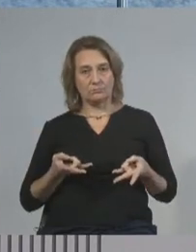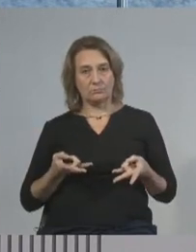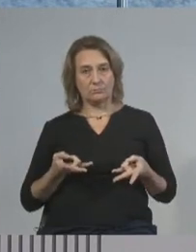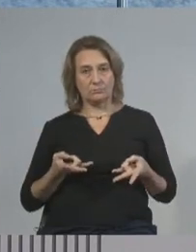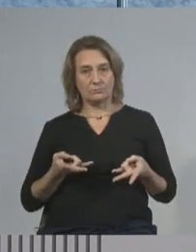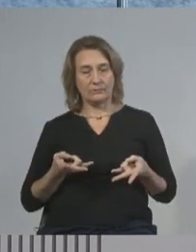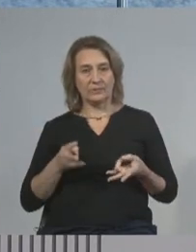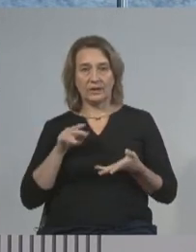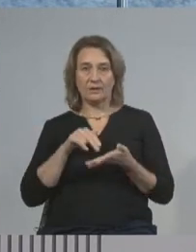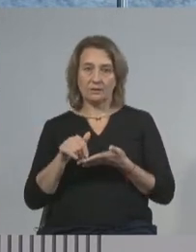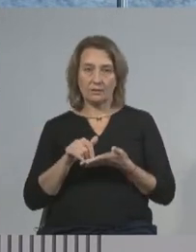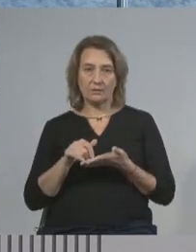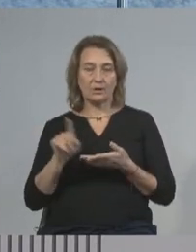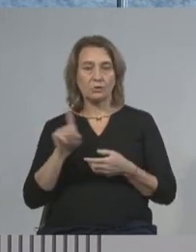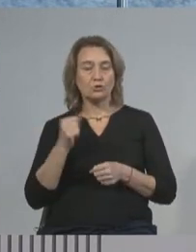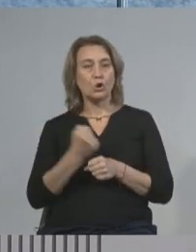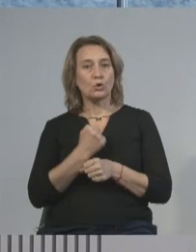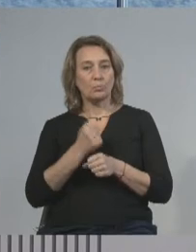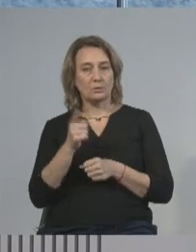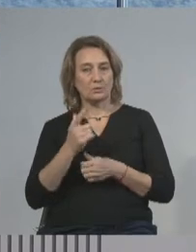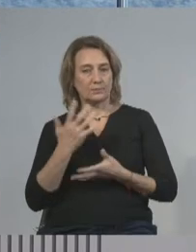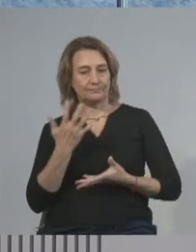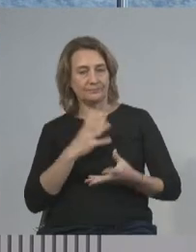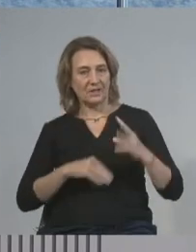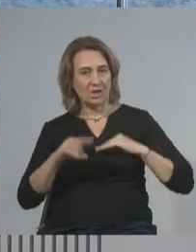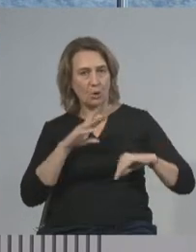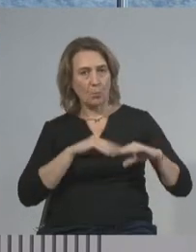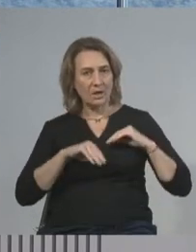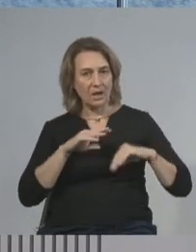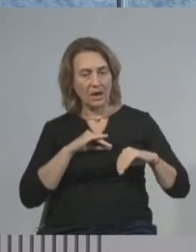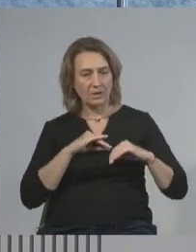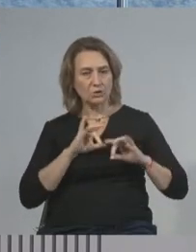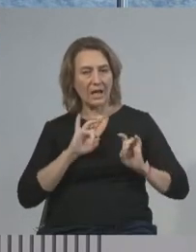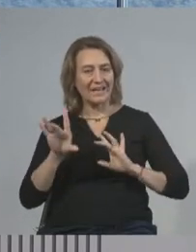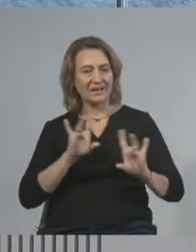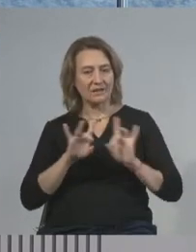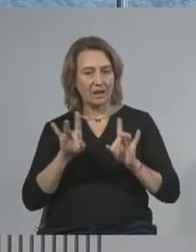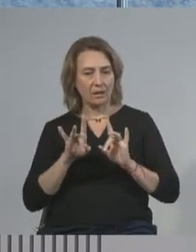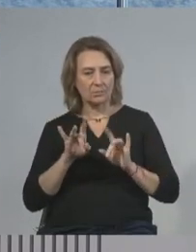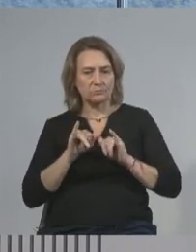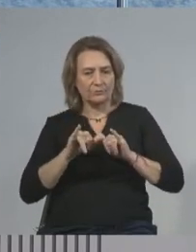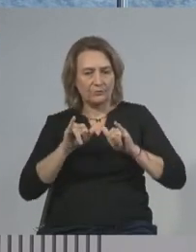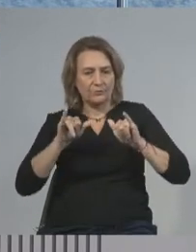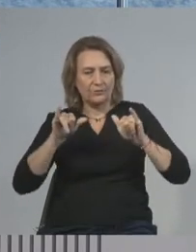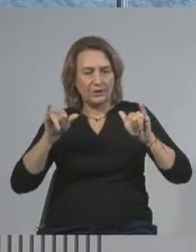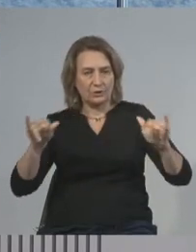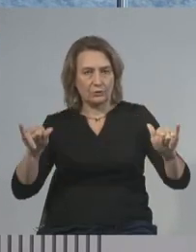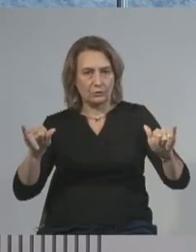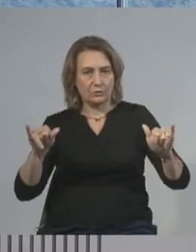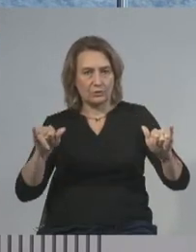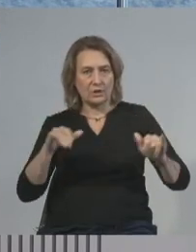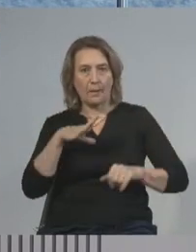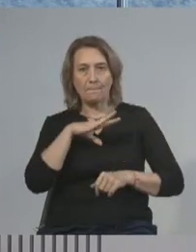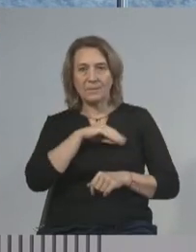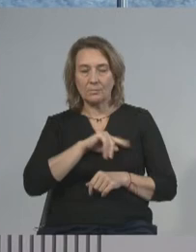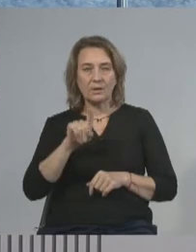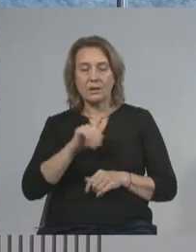shall the media use programmatic advertising when they have traffic and it increases